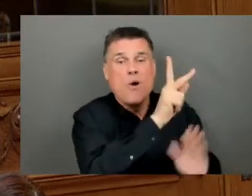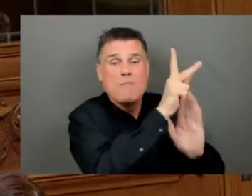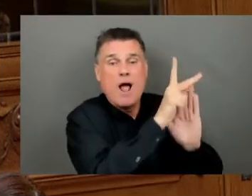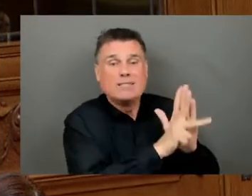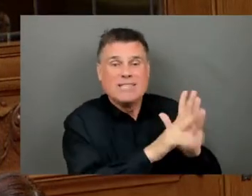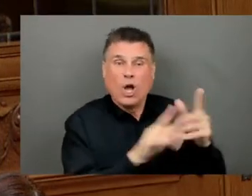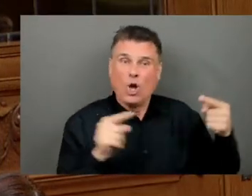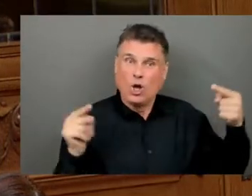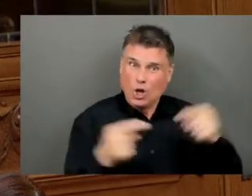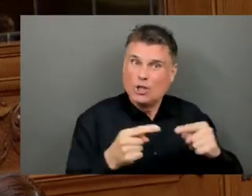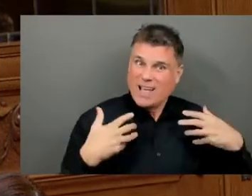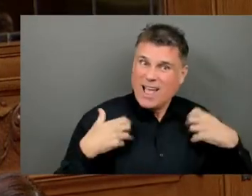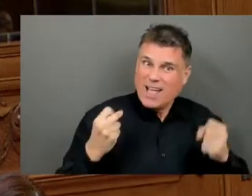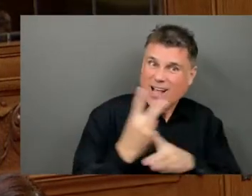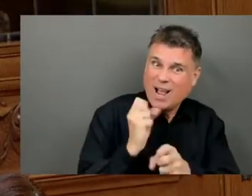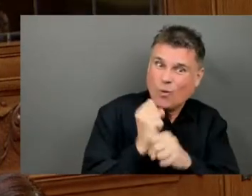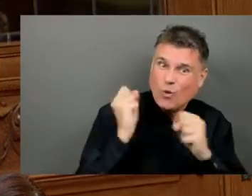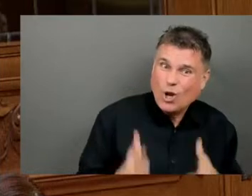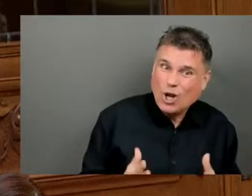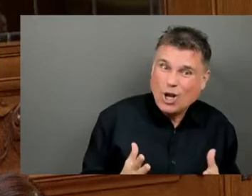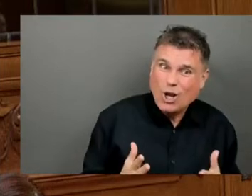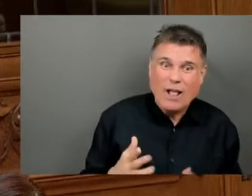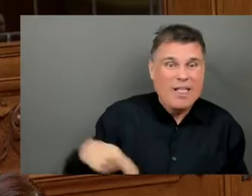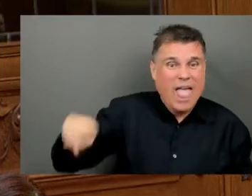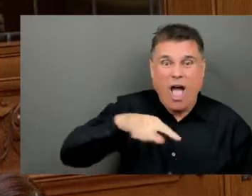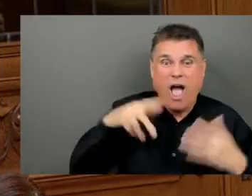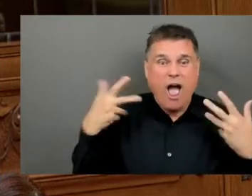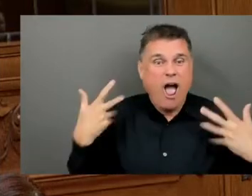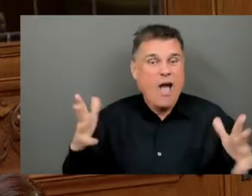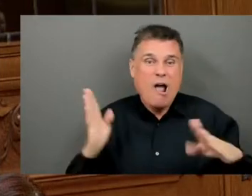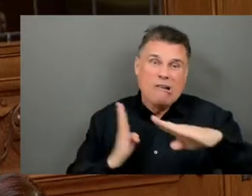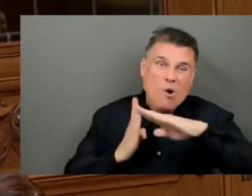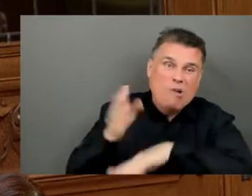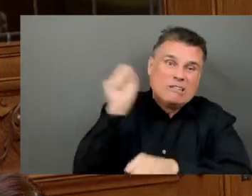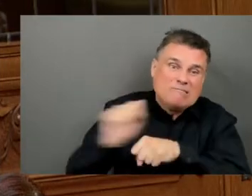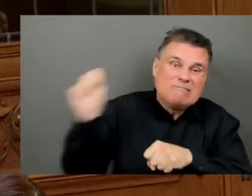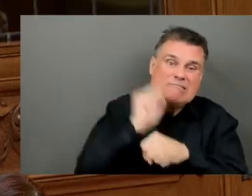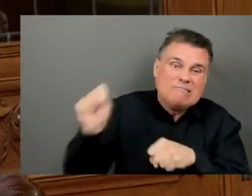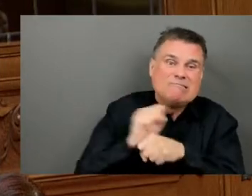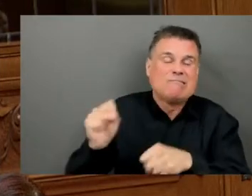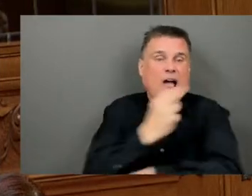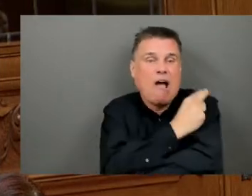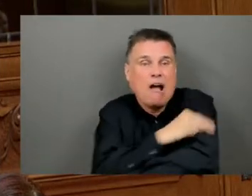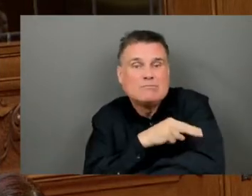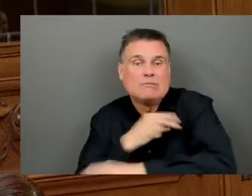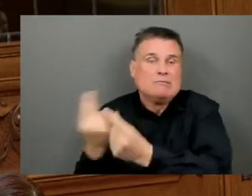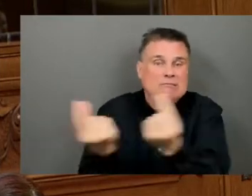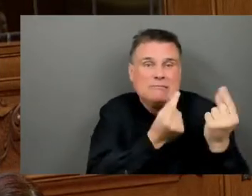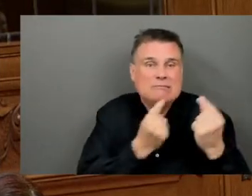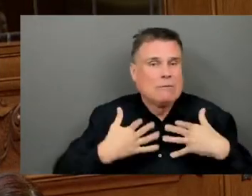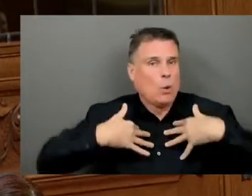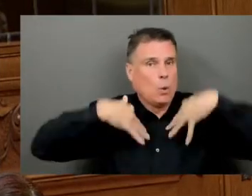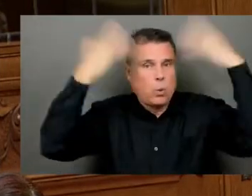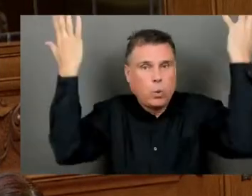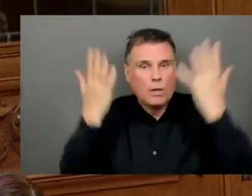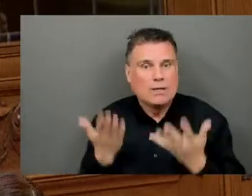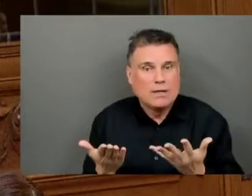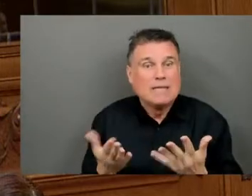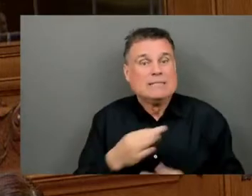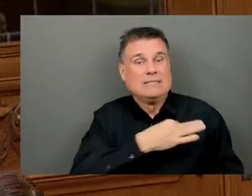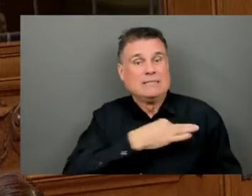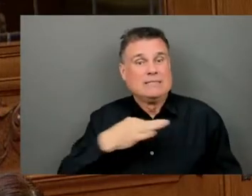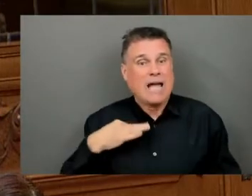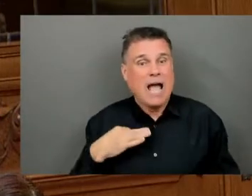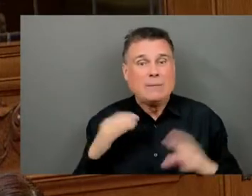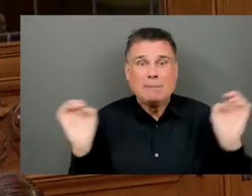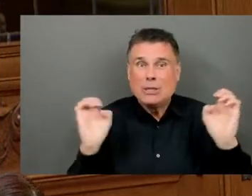who are already overworked and overwhelmed, facing the worst staffing crisis our province's healthcare system has ever